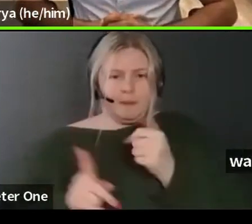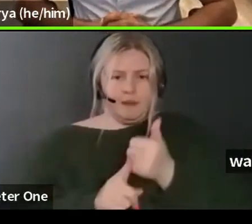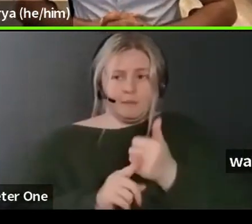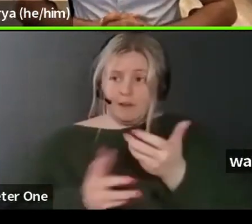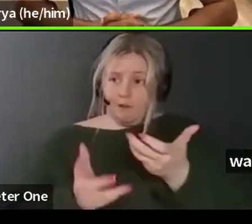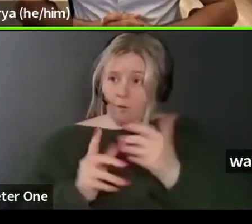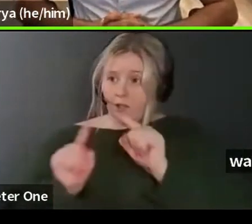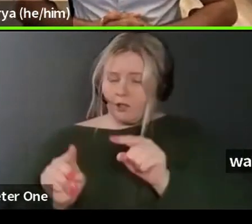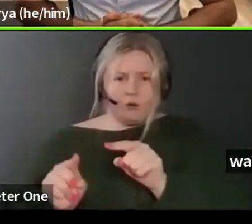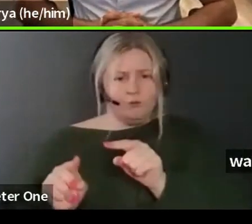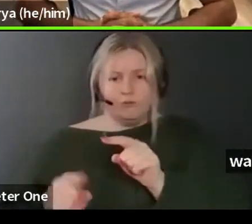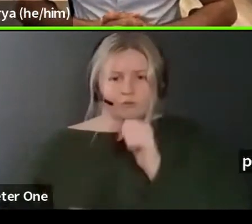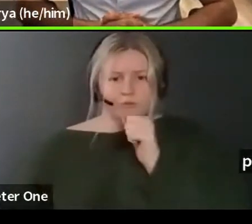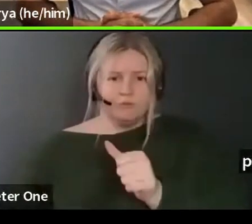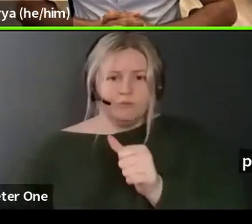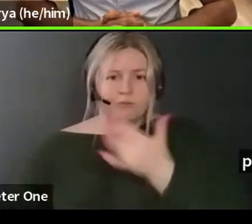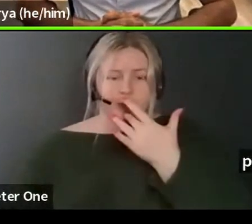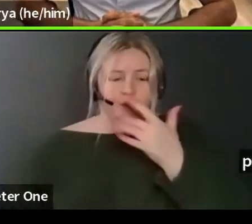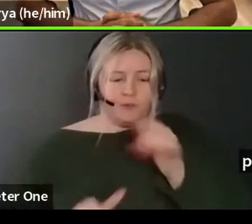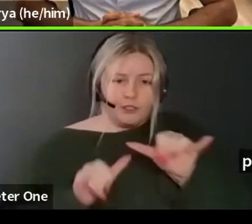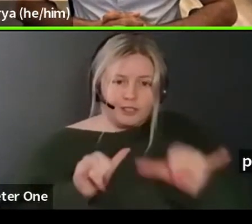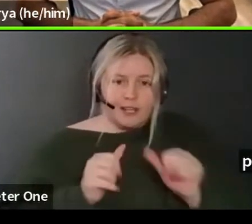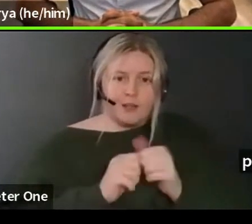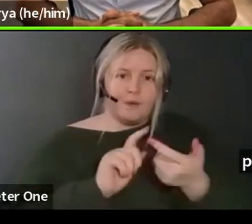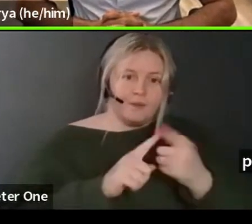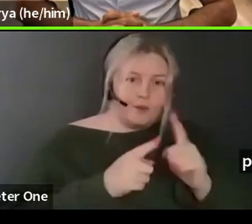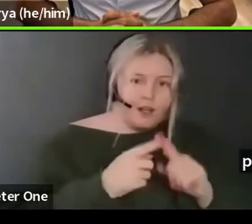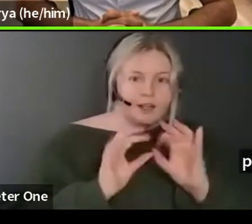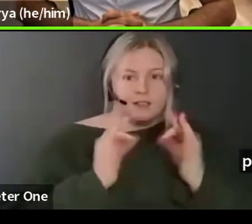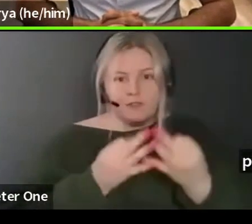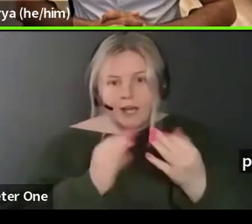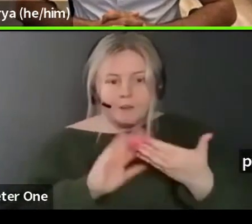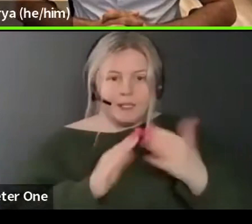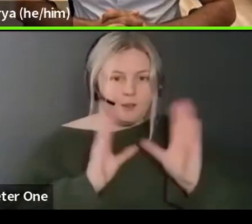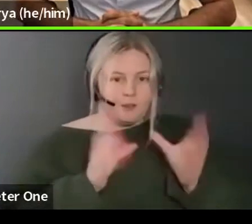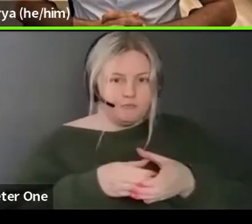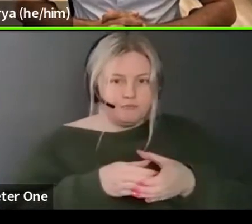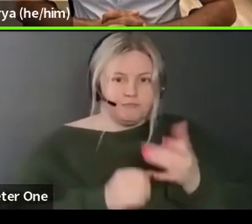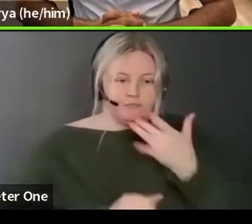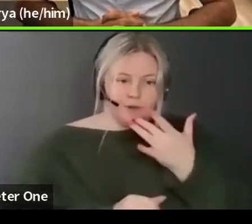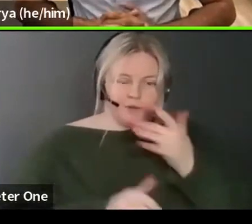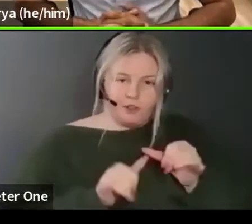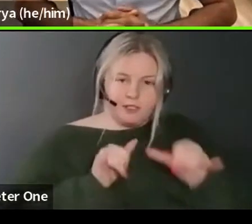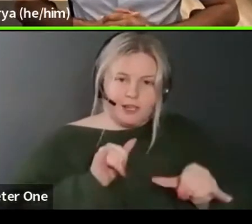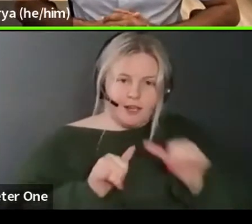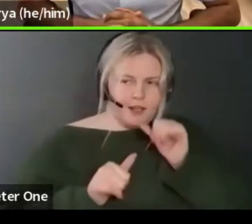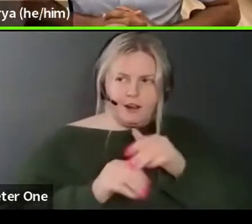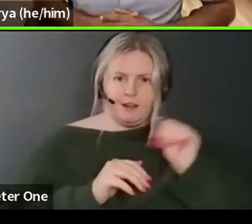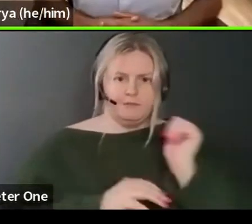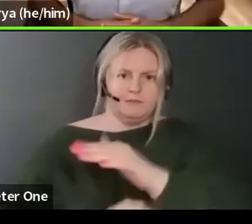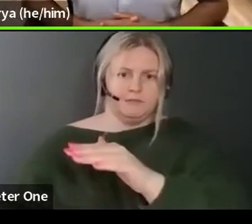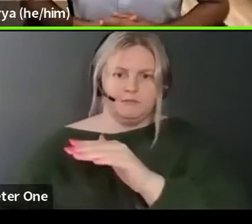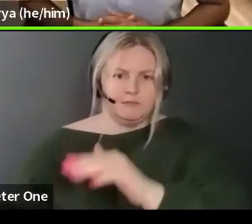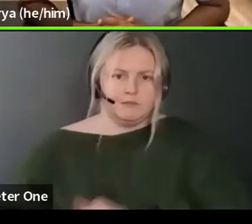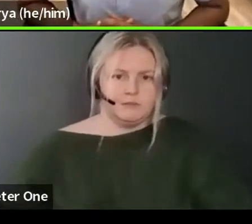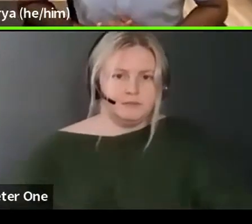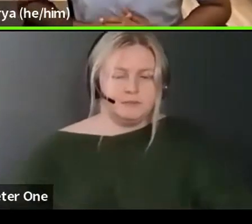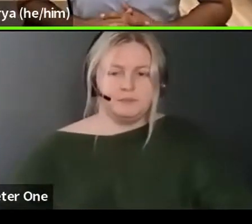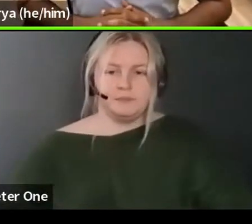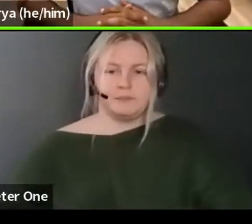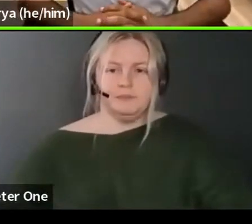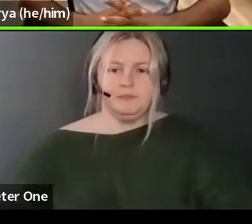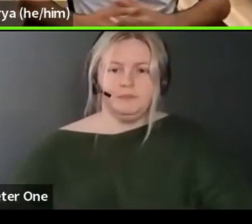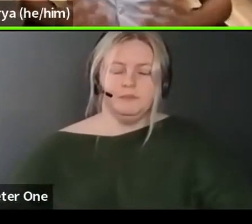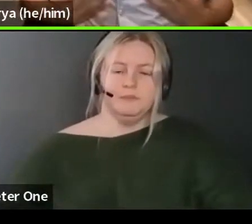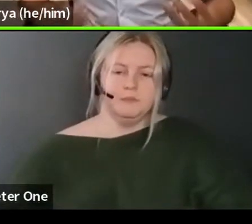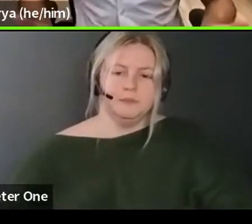first place. They don't want to be separated away from, their families and their communities and away from society. And I'll add to you that, even